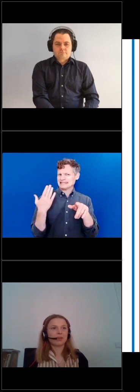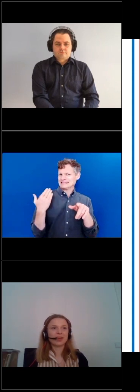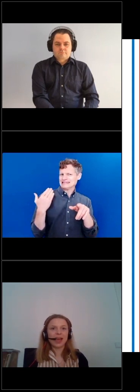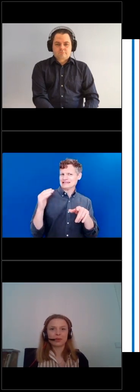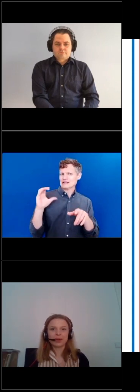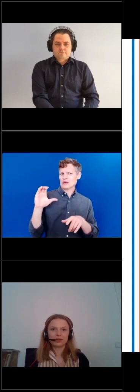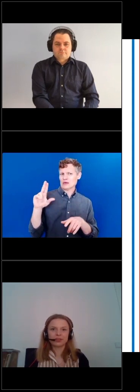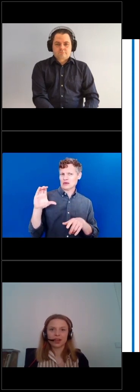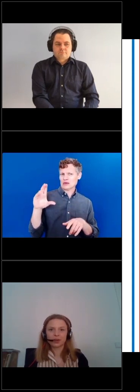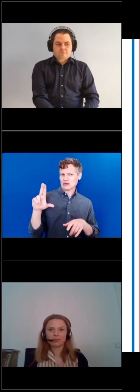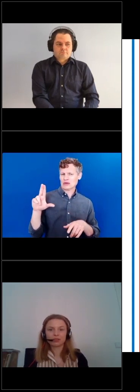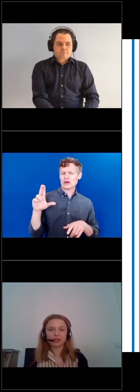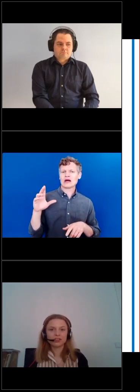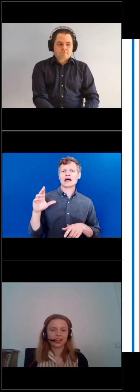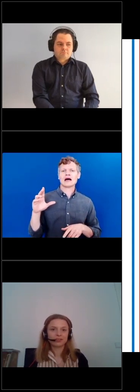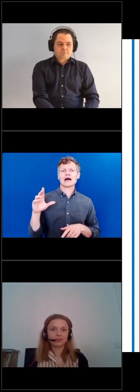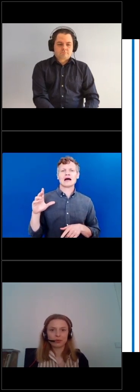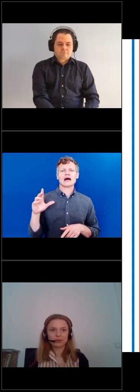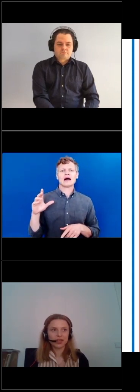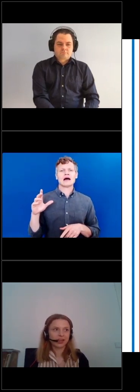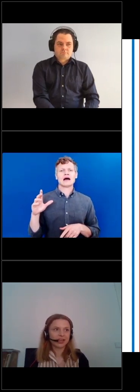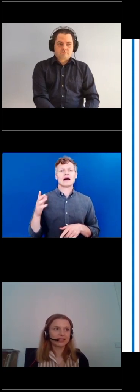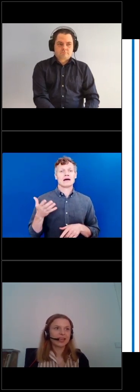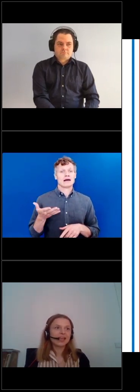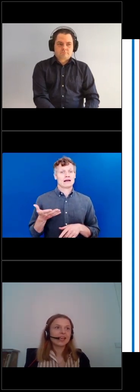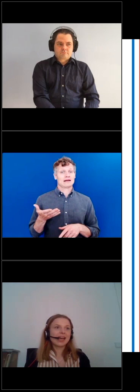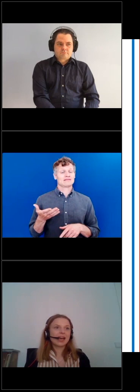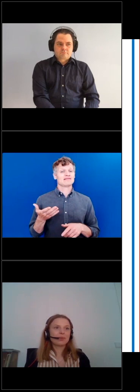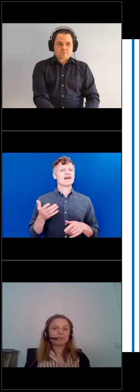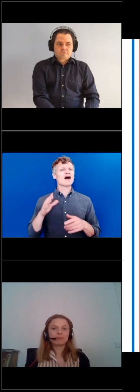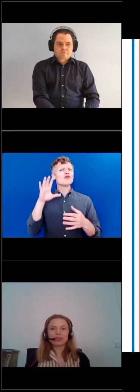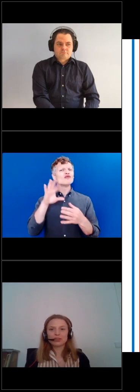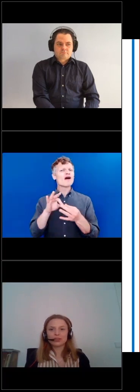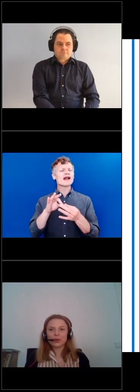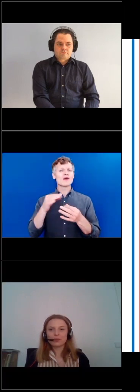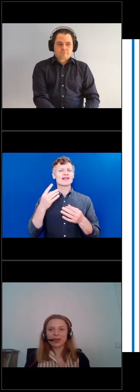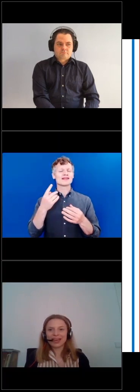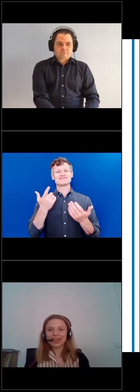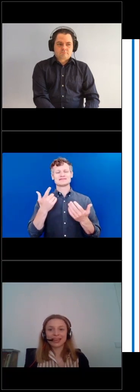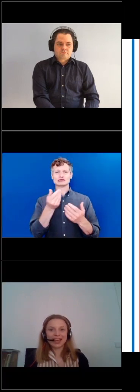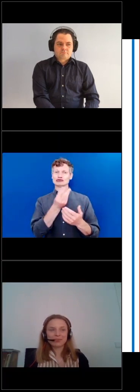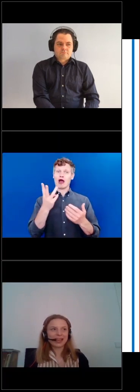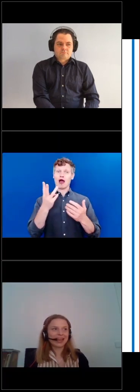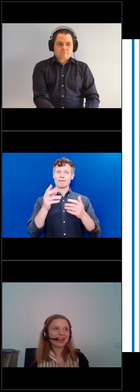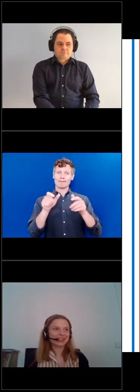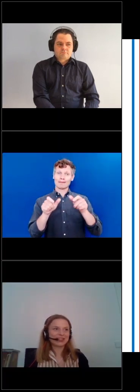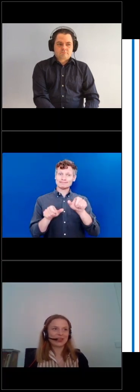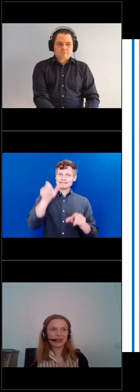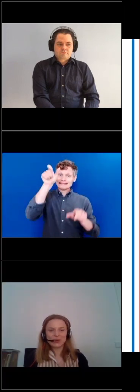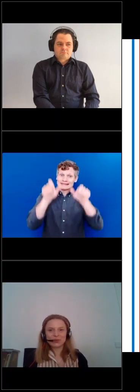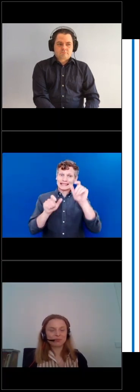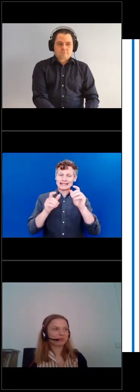just now about reaching remote areas. So Mariana, may I